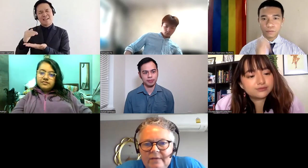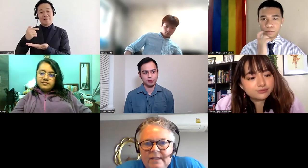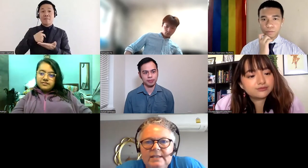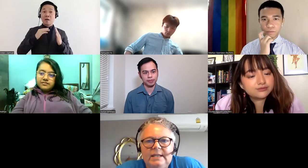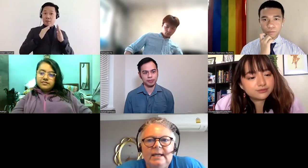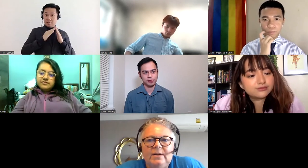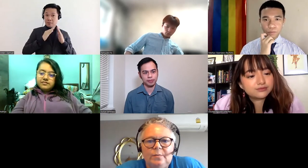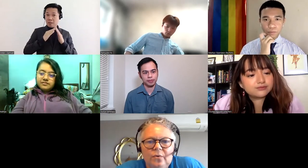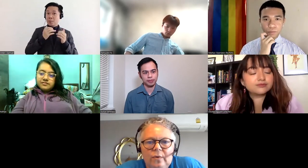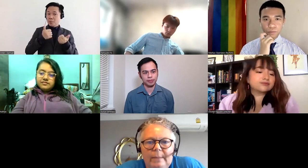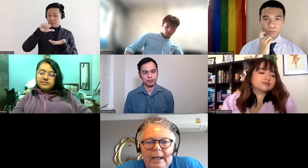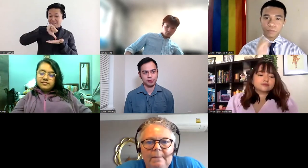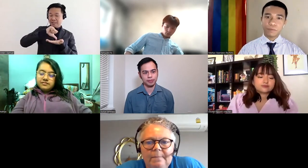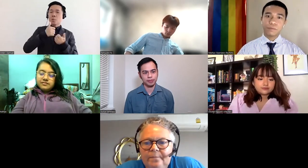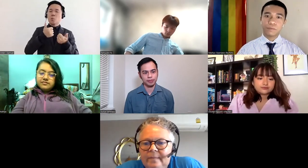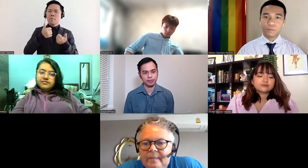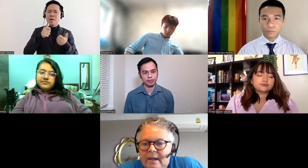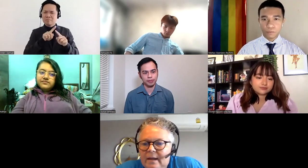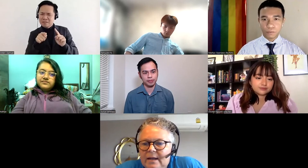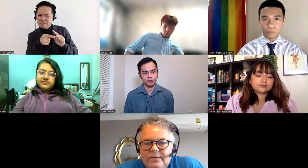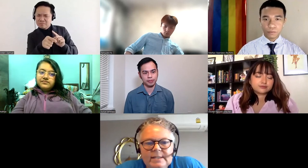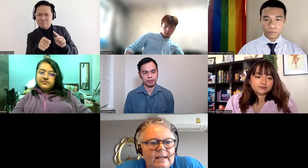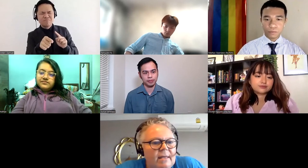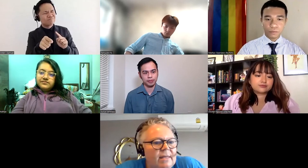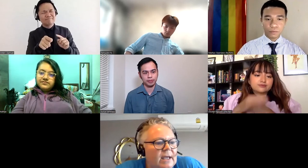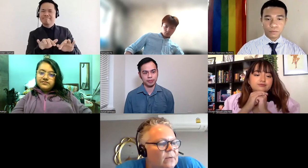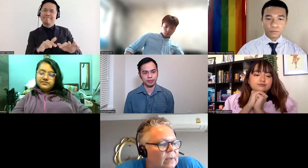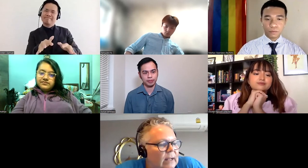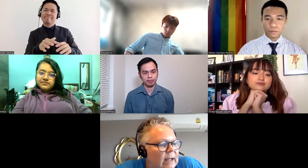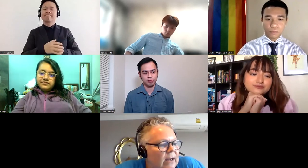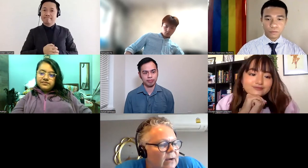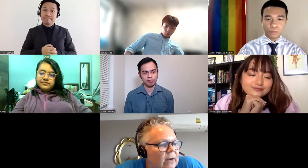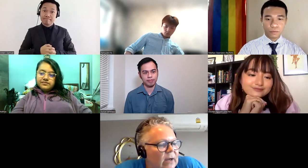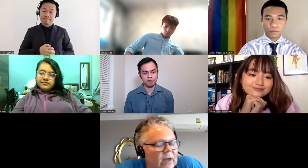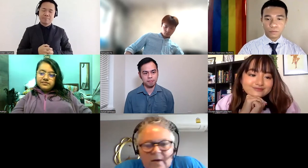our advocacy, in our programming. Crystal, I think